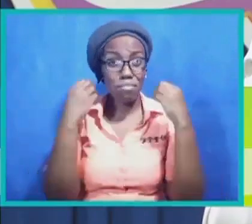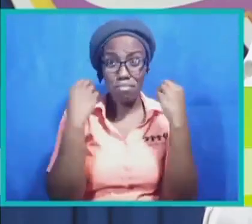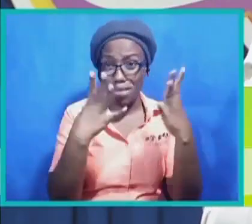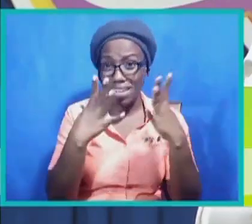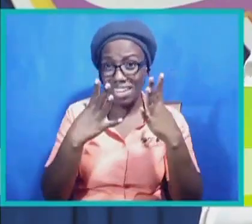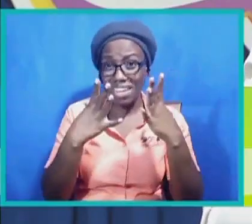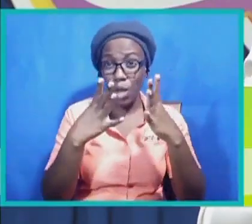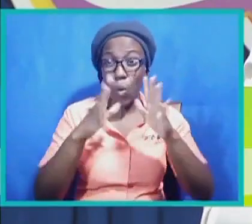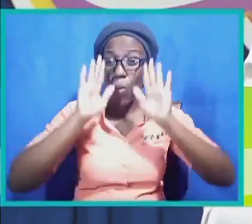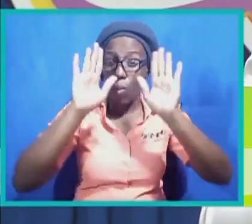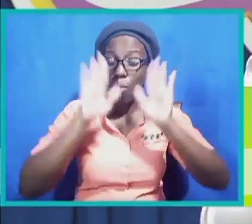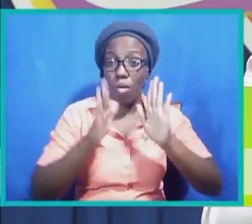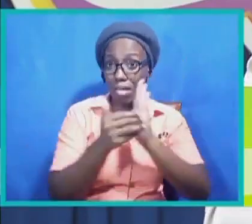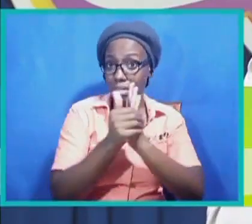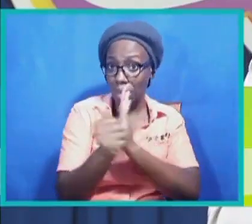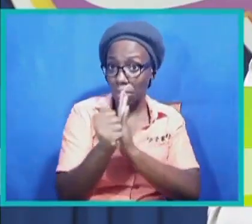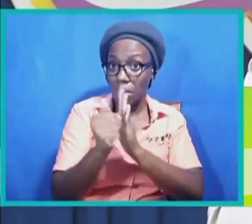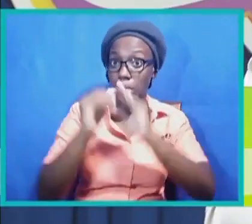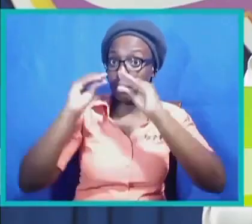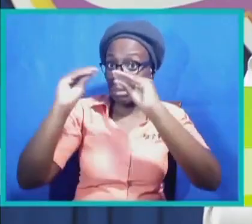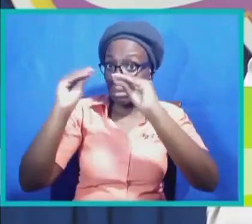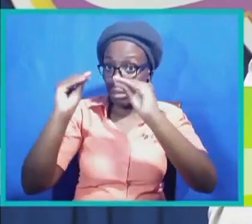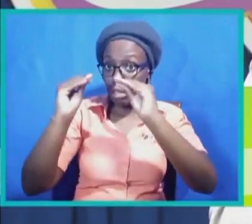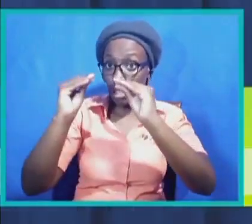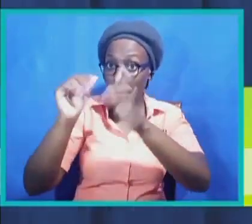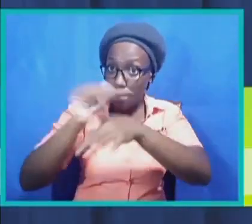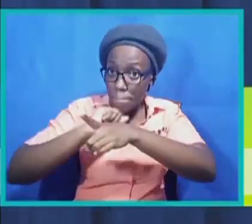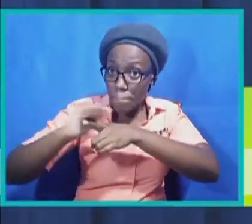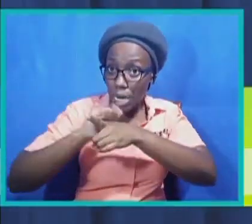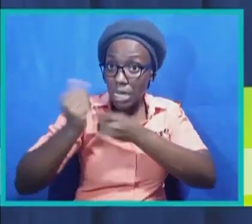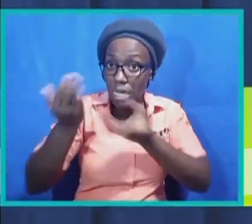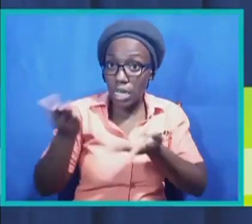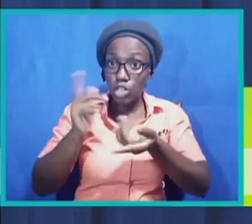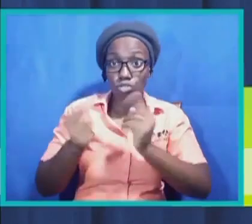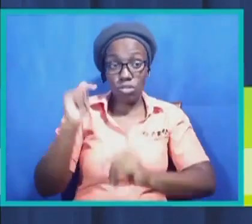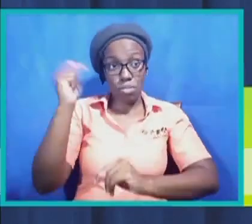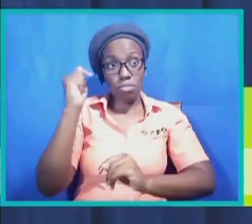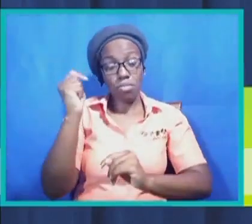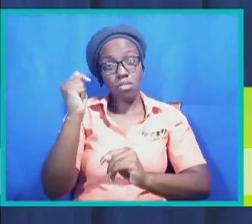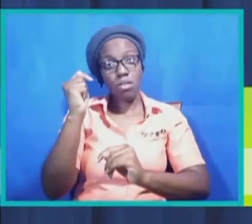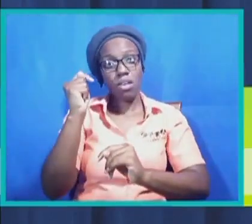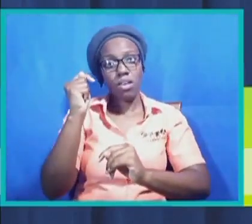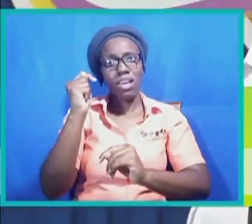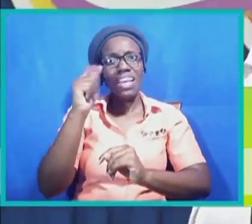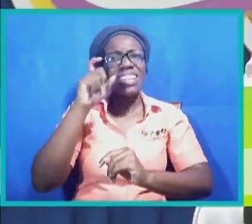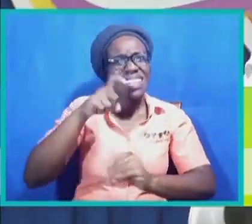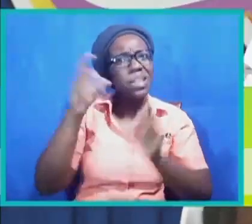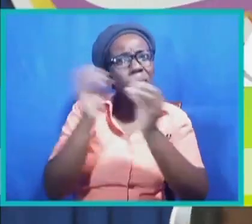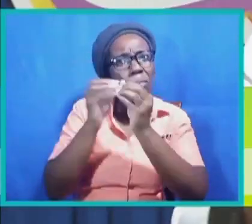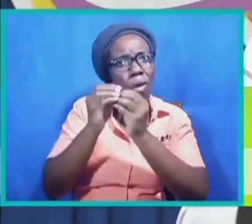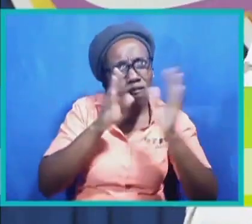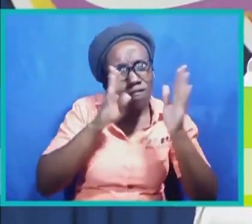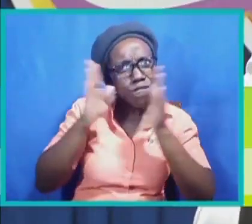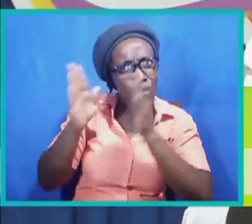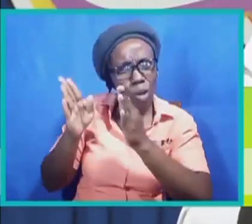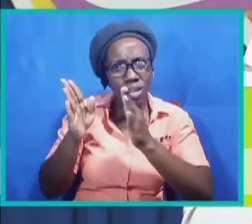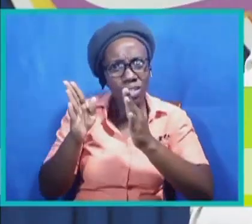that do not get the focus of the research and the diffusing to